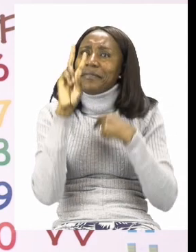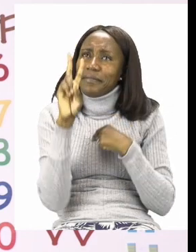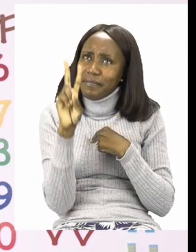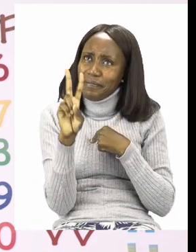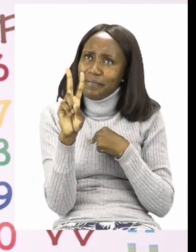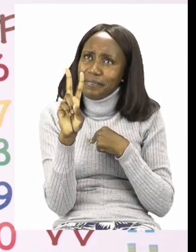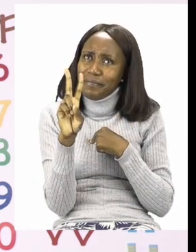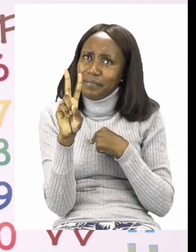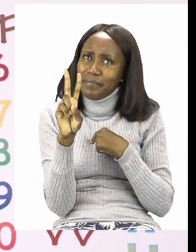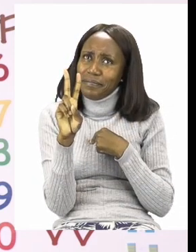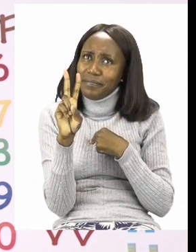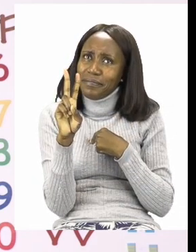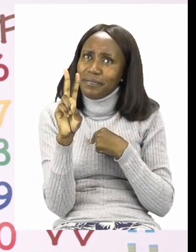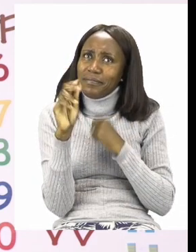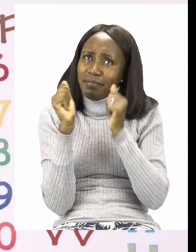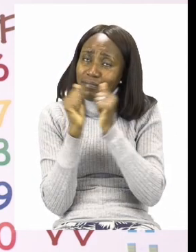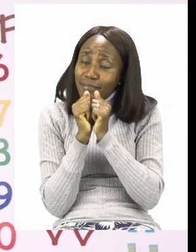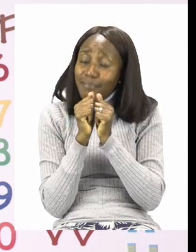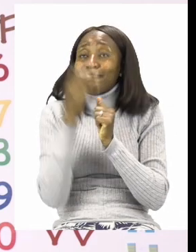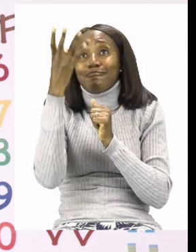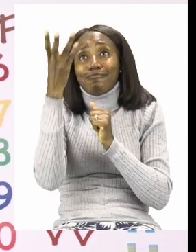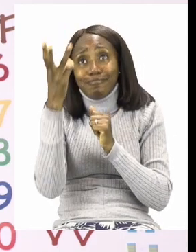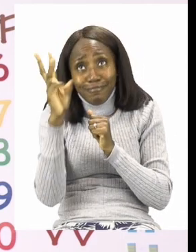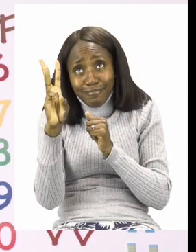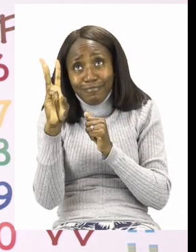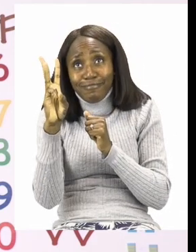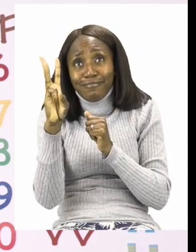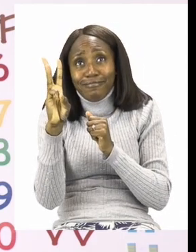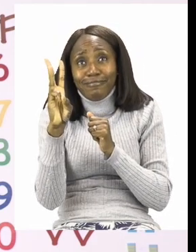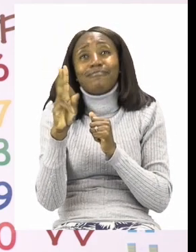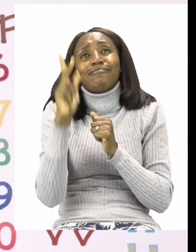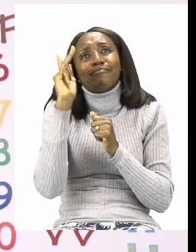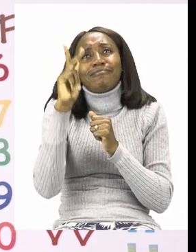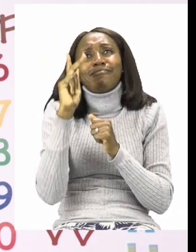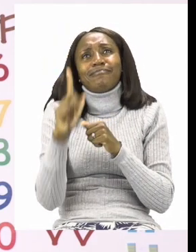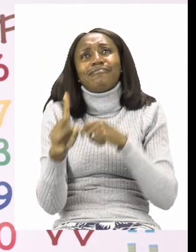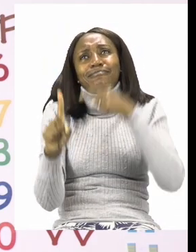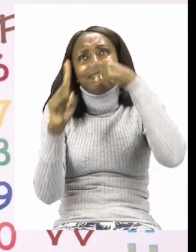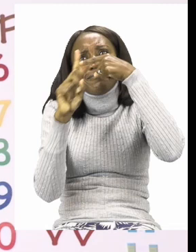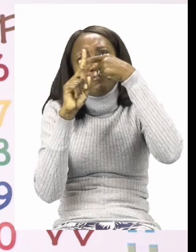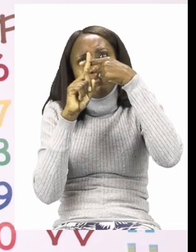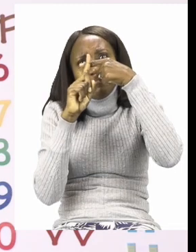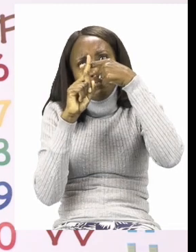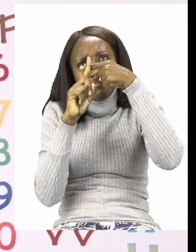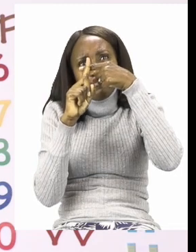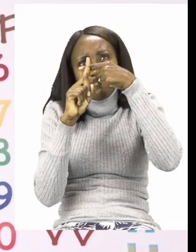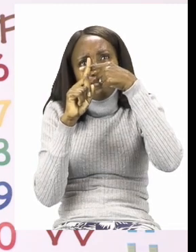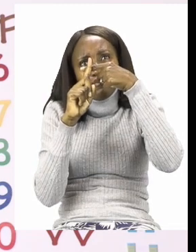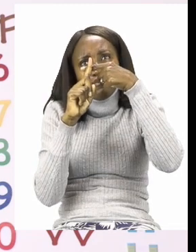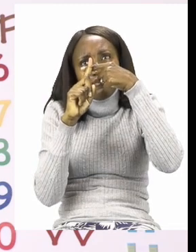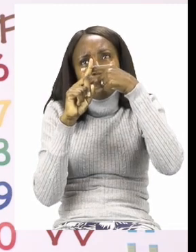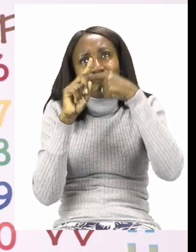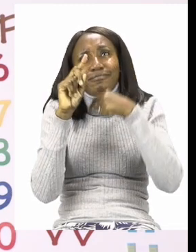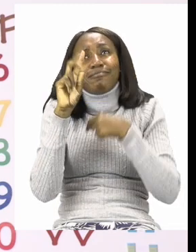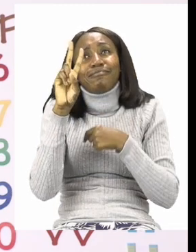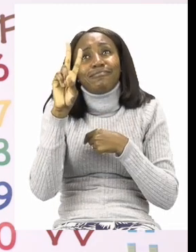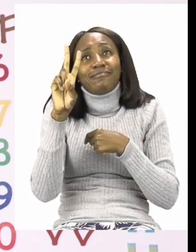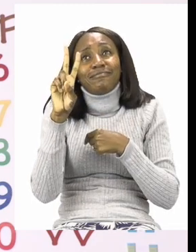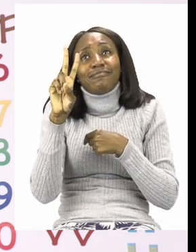gives us 6. Then we add another 2, which gives